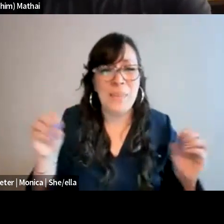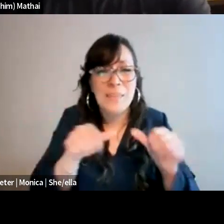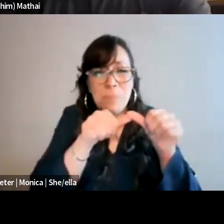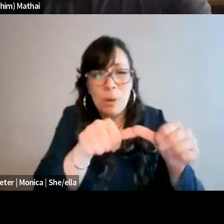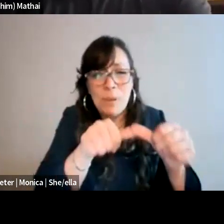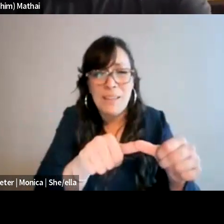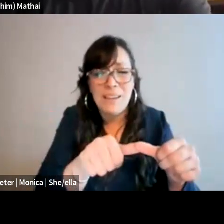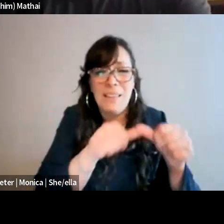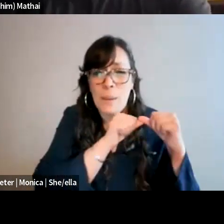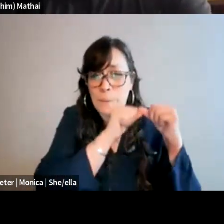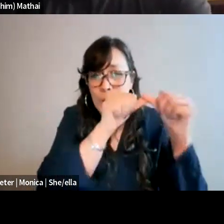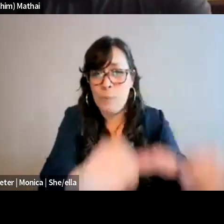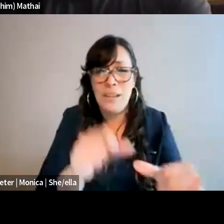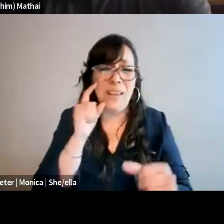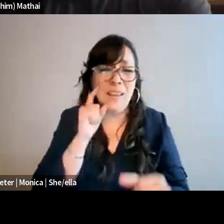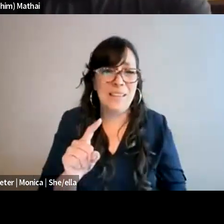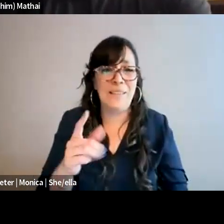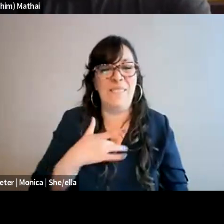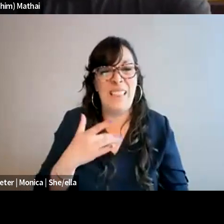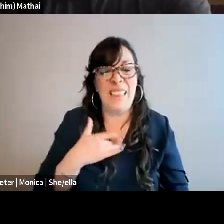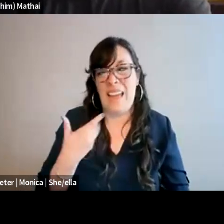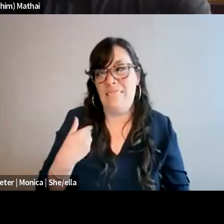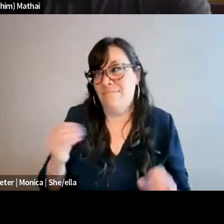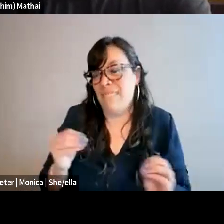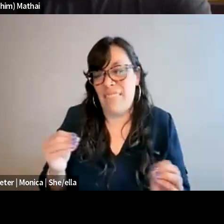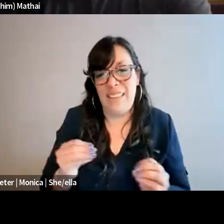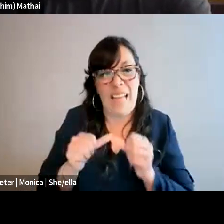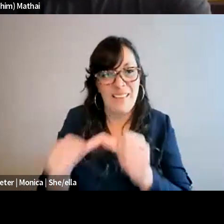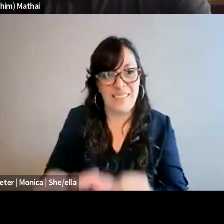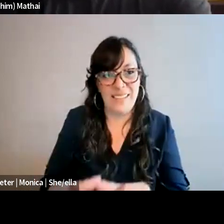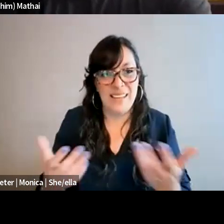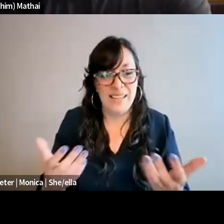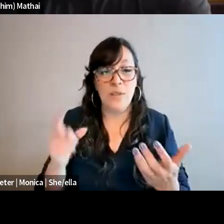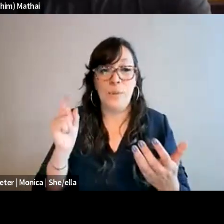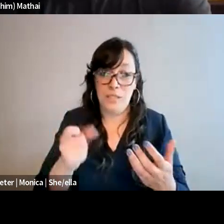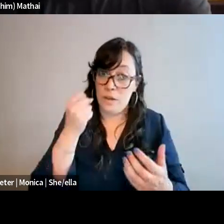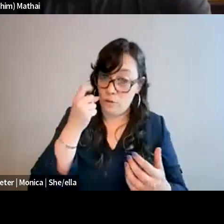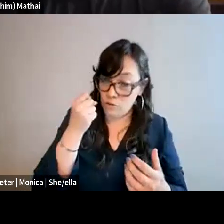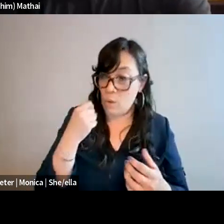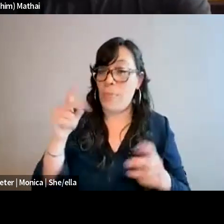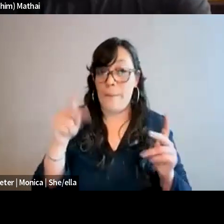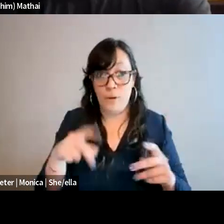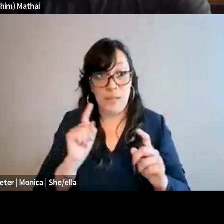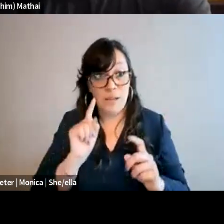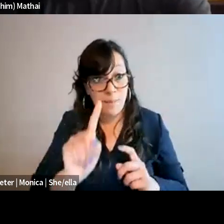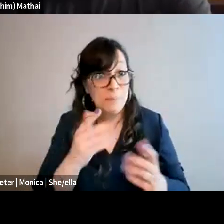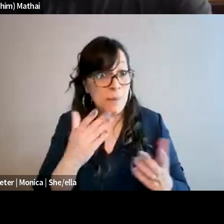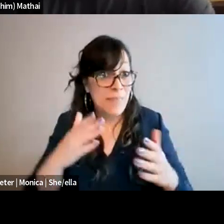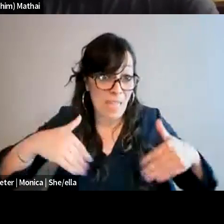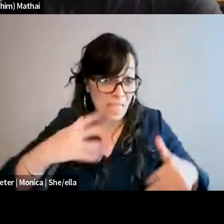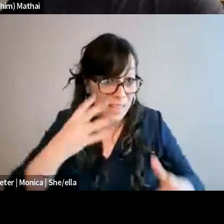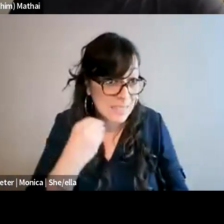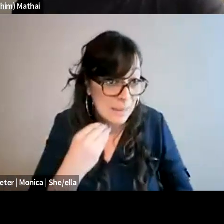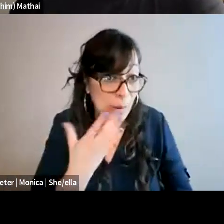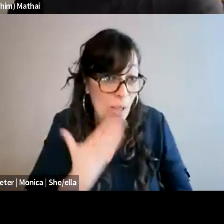people. There's a state of level of impermanence, and that we need to understand. So when they come to you and they may be sleep deprived and they're